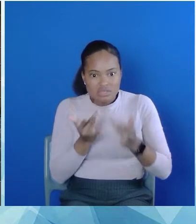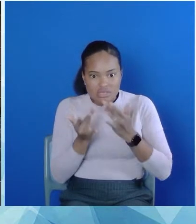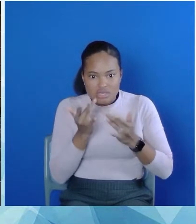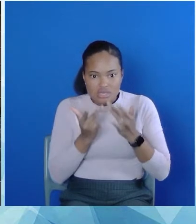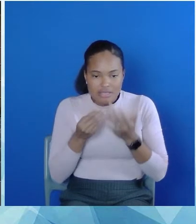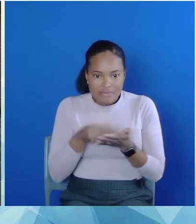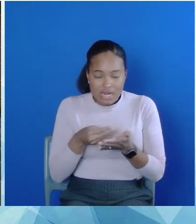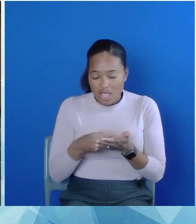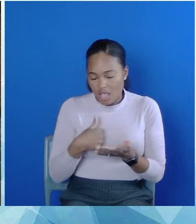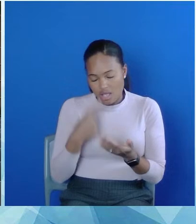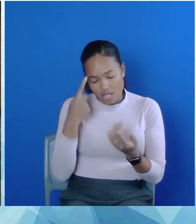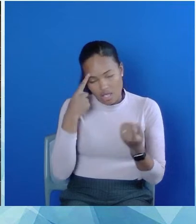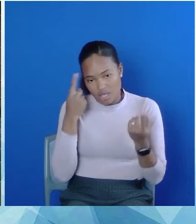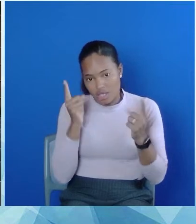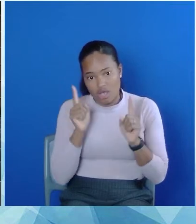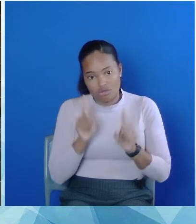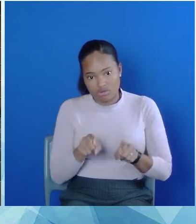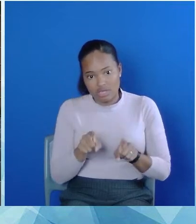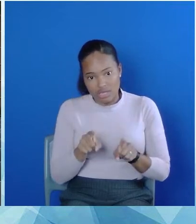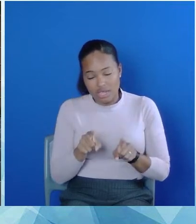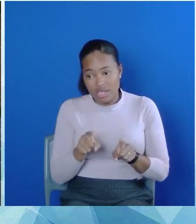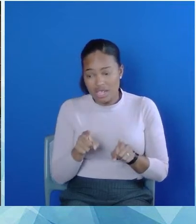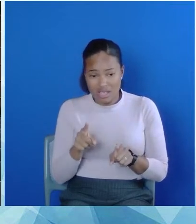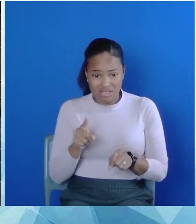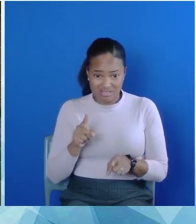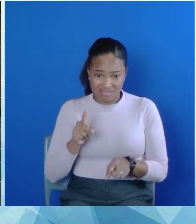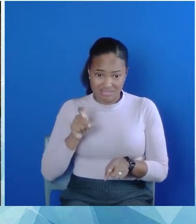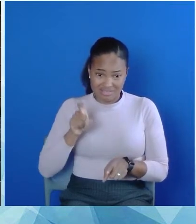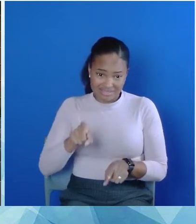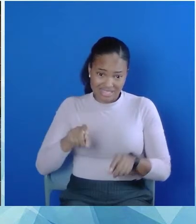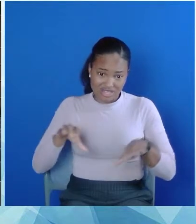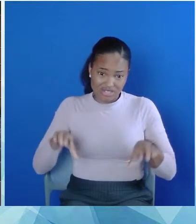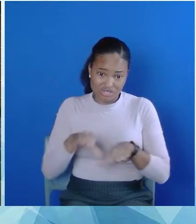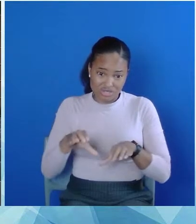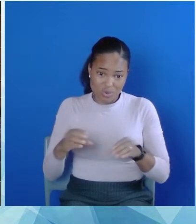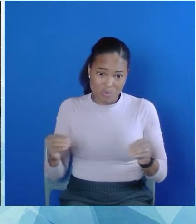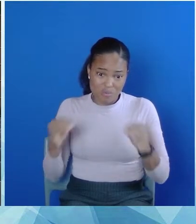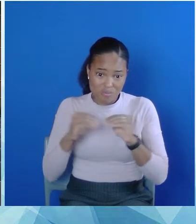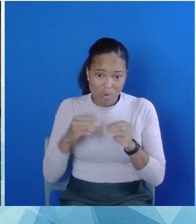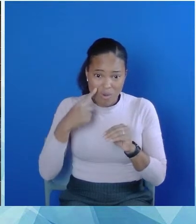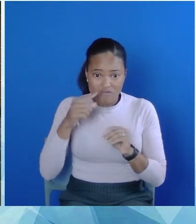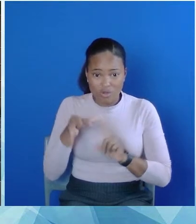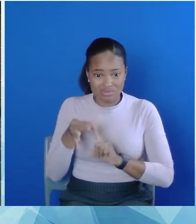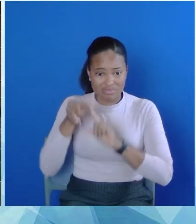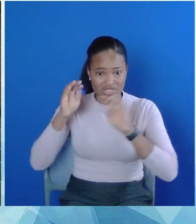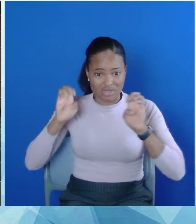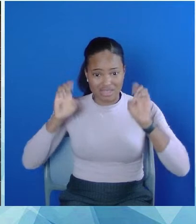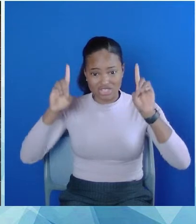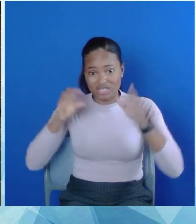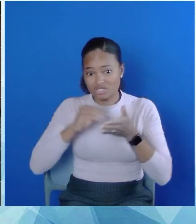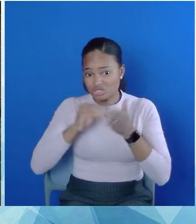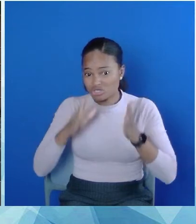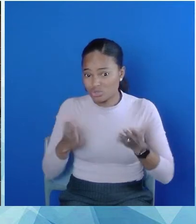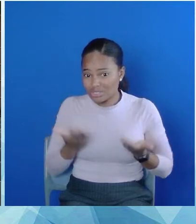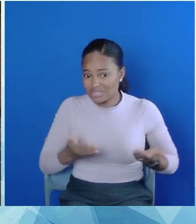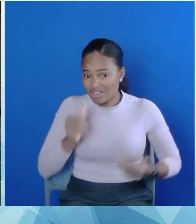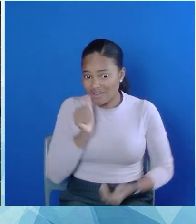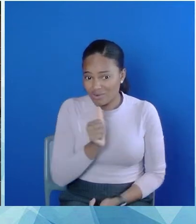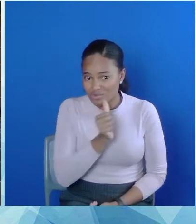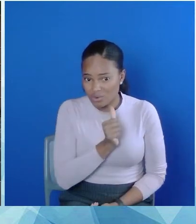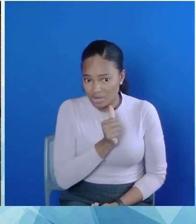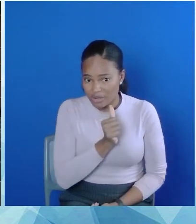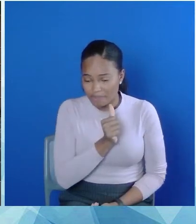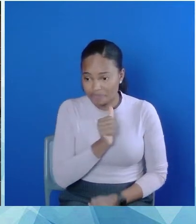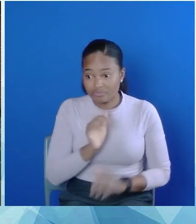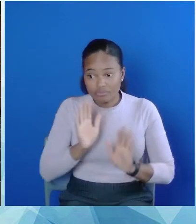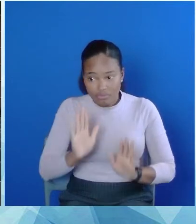And I agree that we need to be doing more for special education students in the state of Arizona. Where we